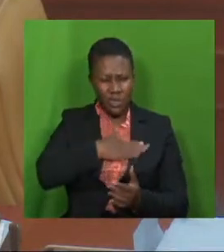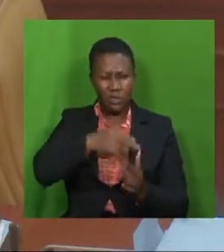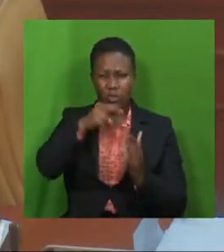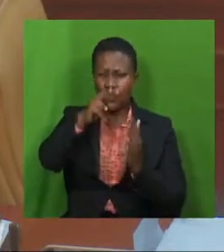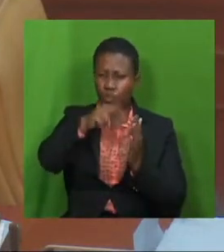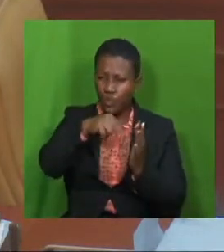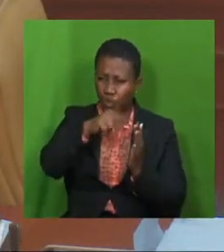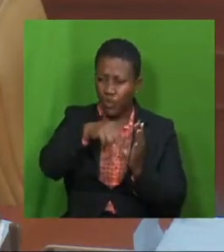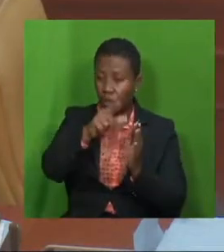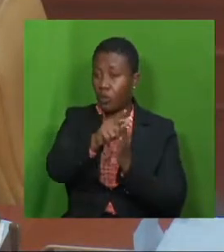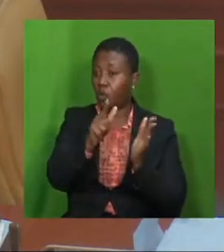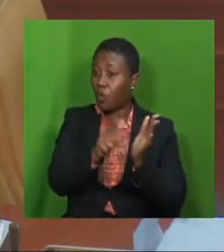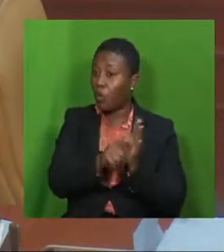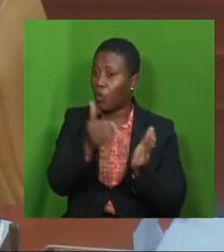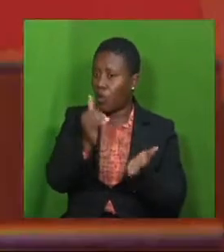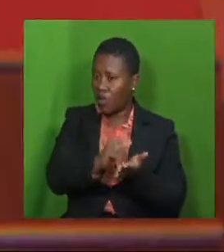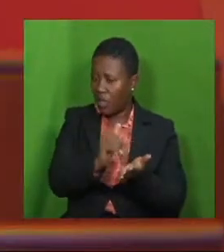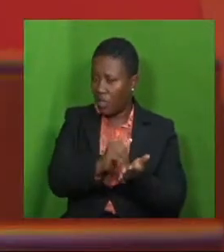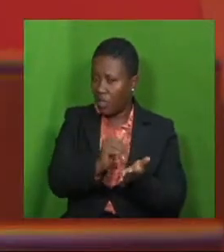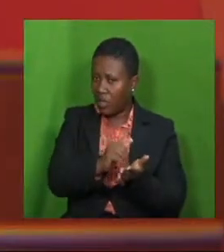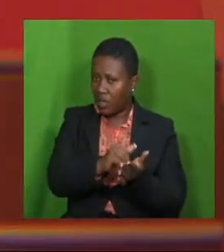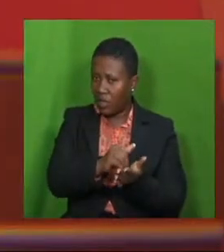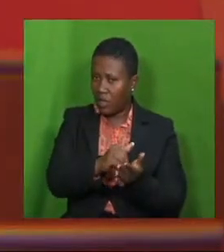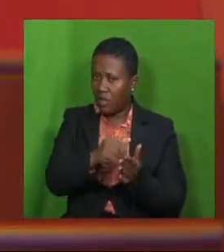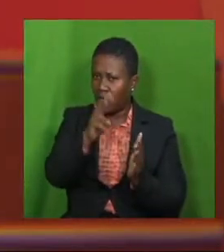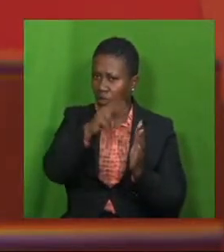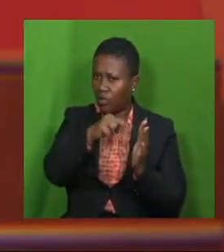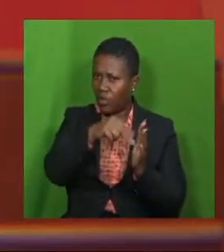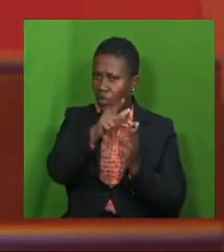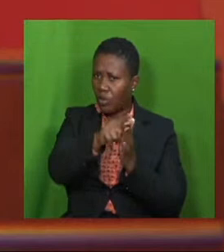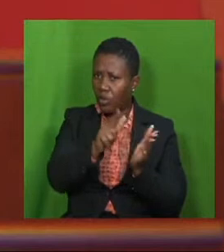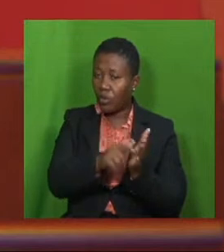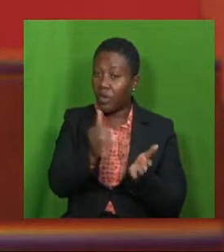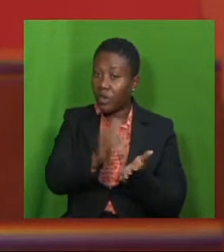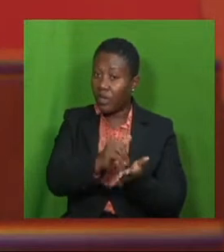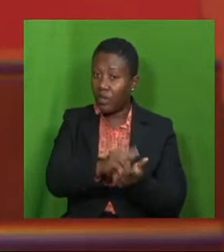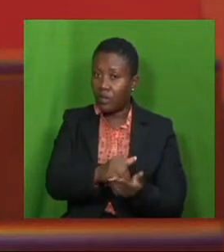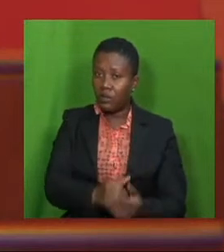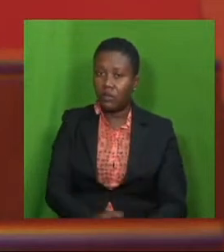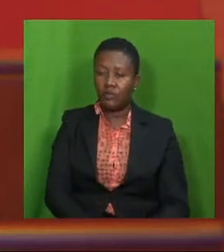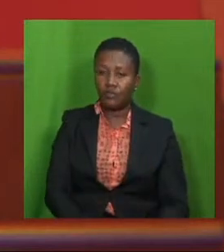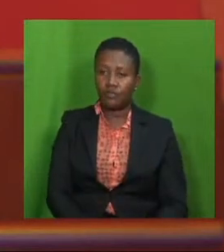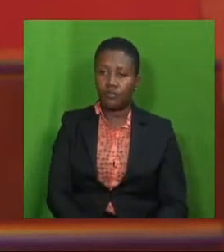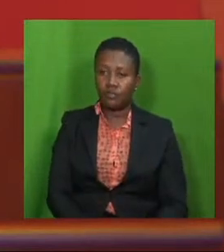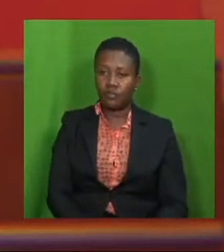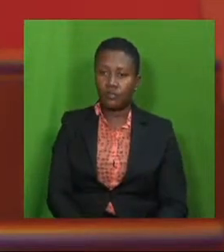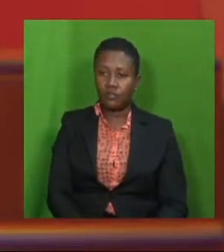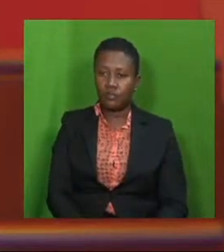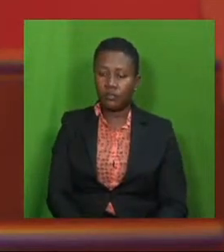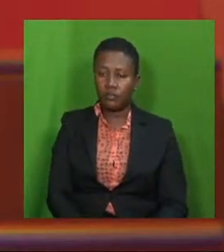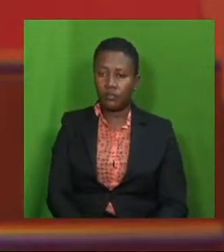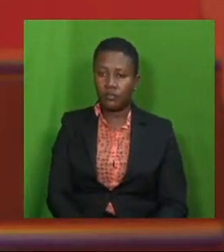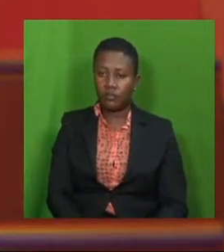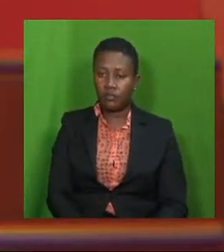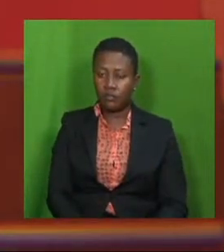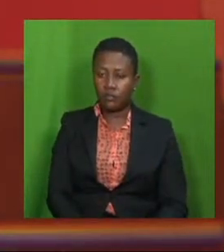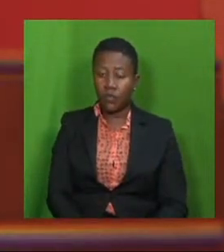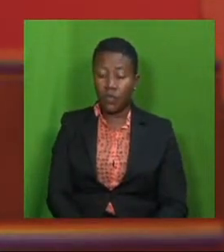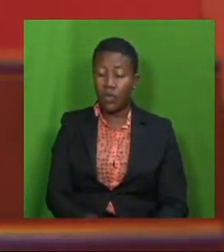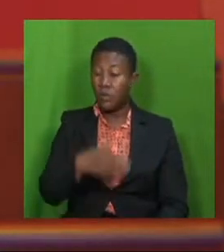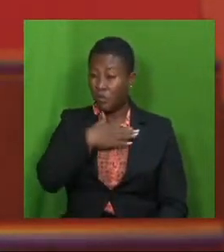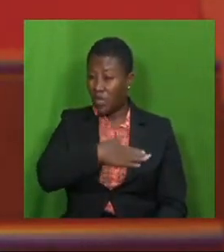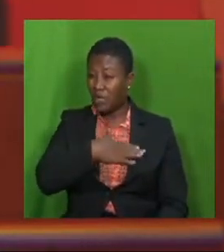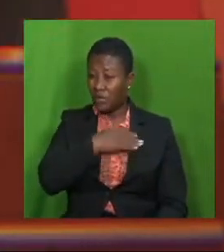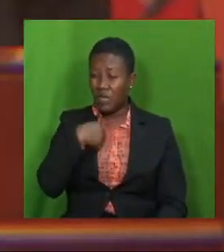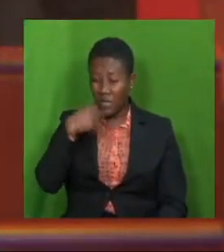be grateful to listen. Read the standing order again. Mr. Speaker, it will be good to listen to me. When